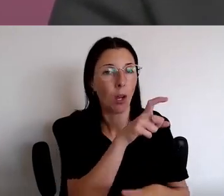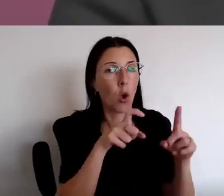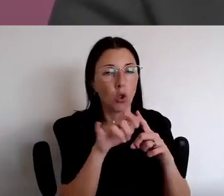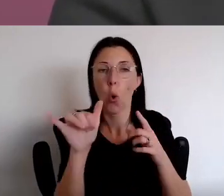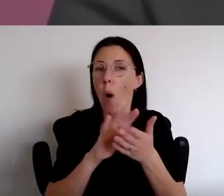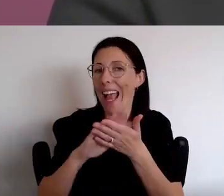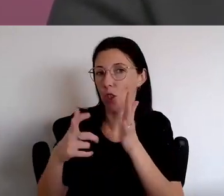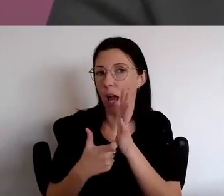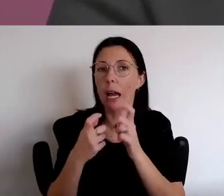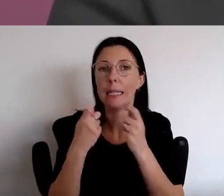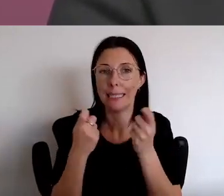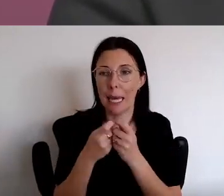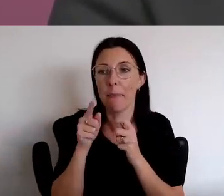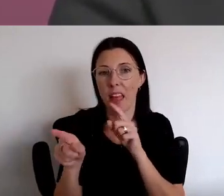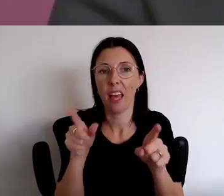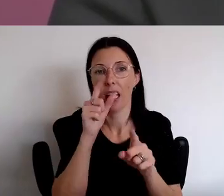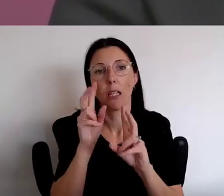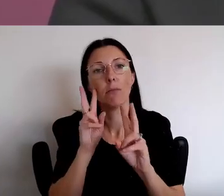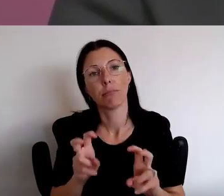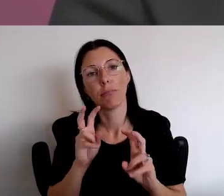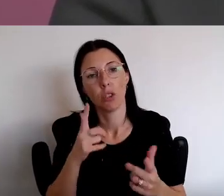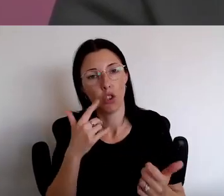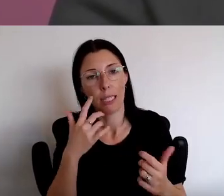conduct some of those checks internally.